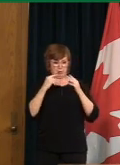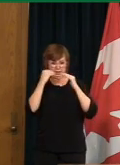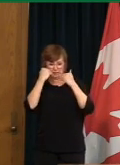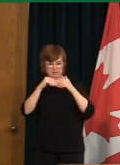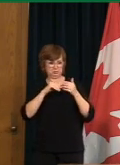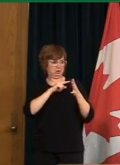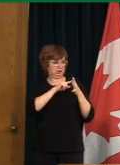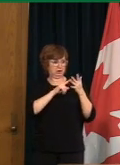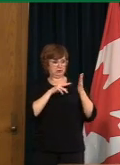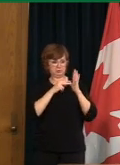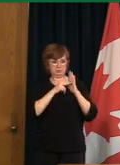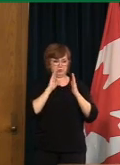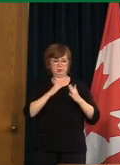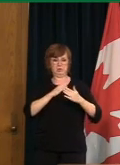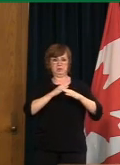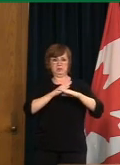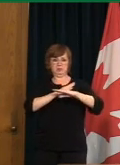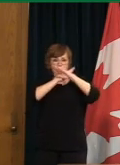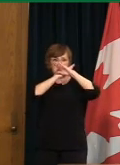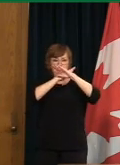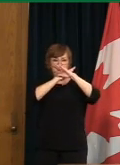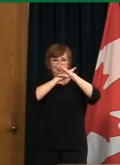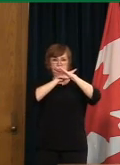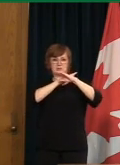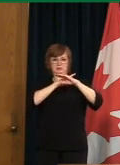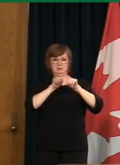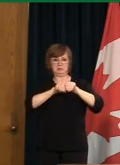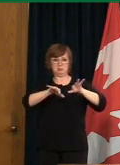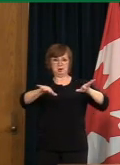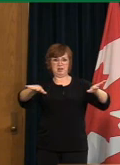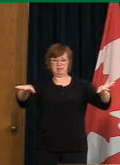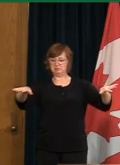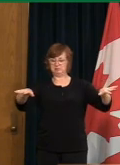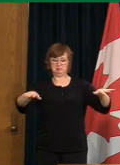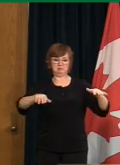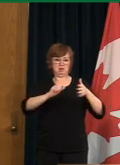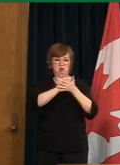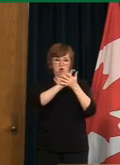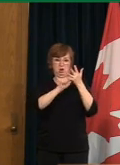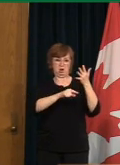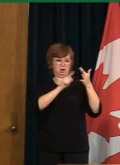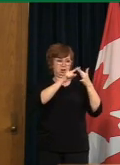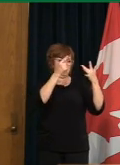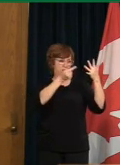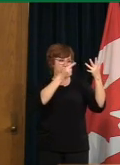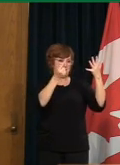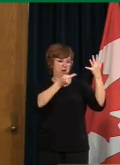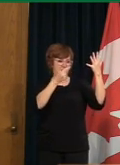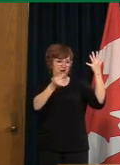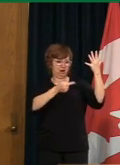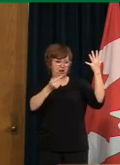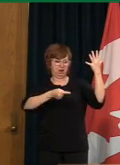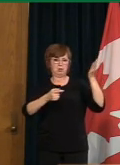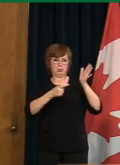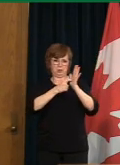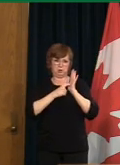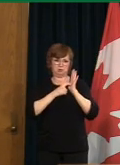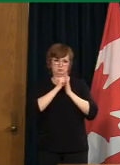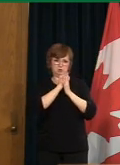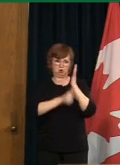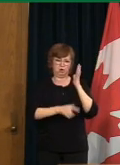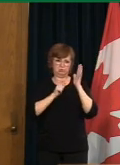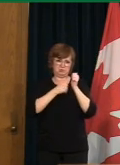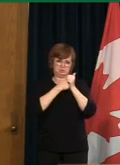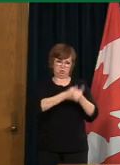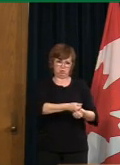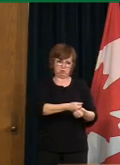virus. We have to do all of it. And we have to keep doing all of it, all of the time, each and